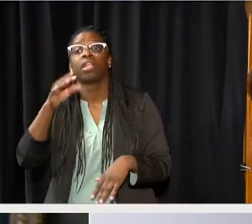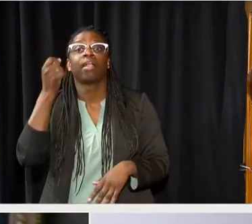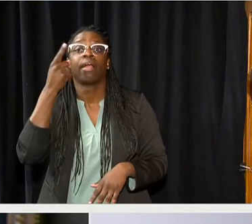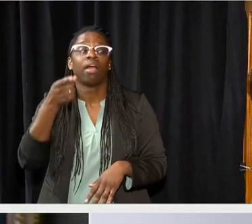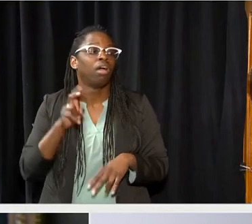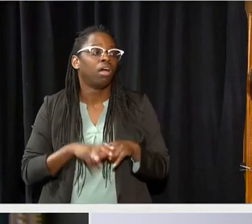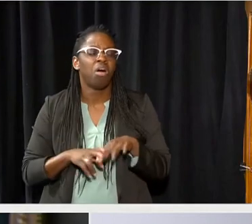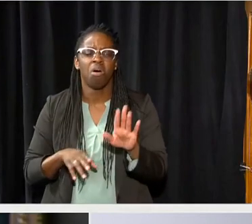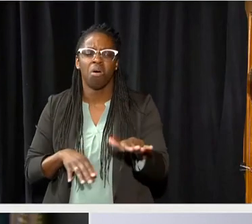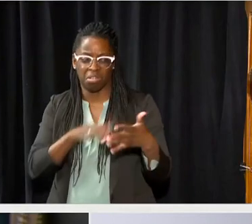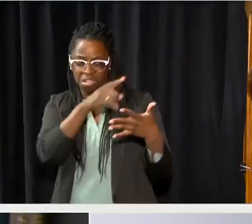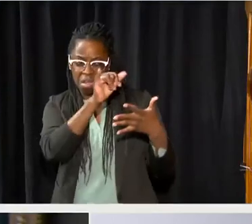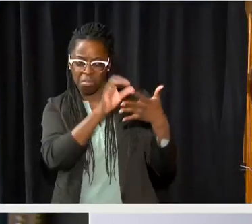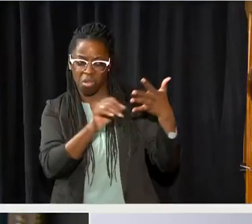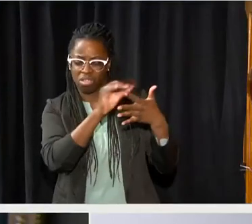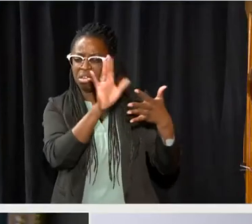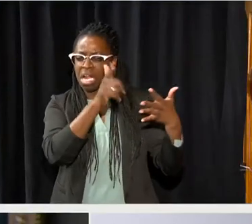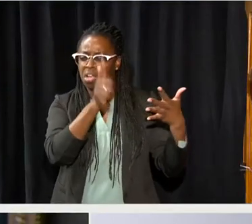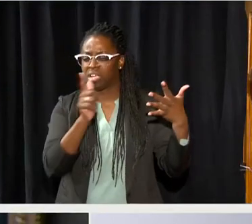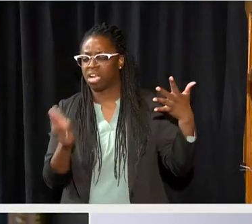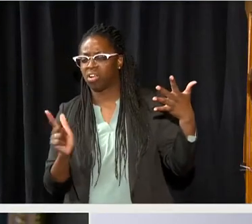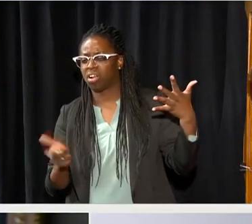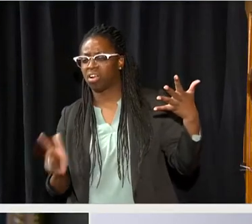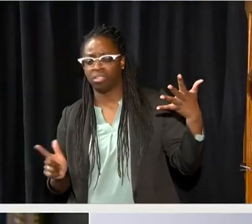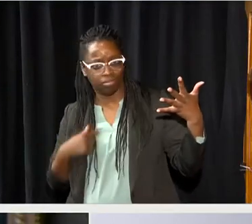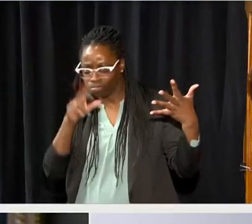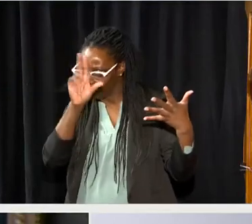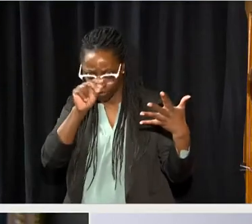road any longer on anything difficult.